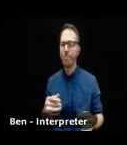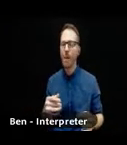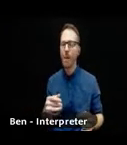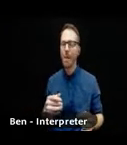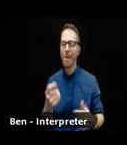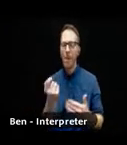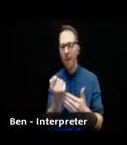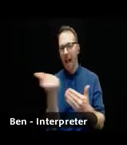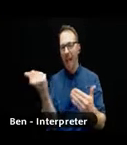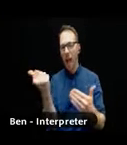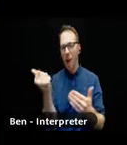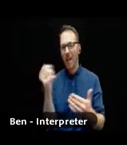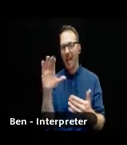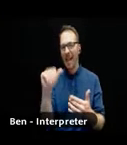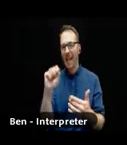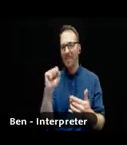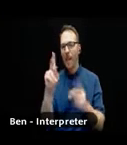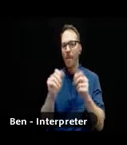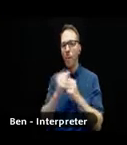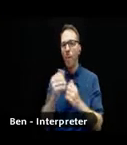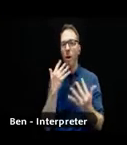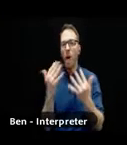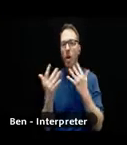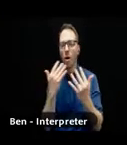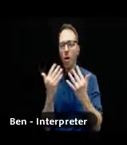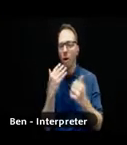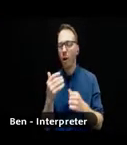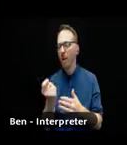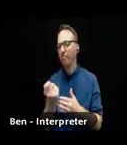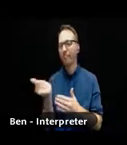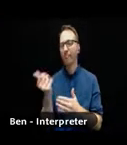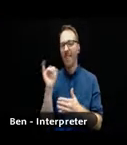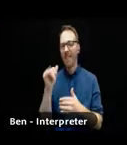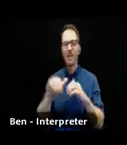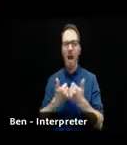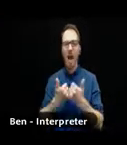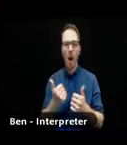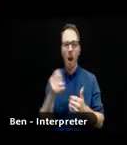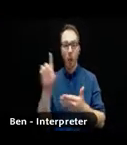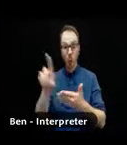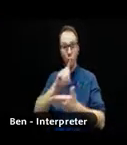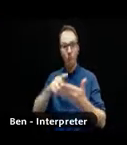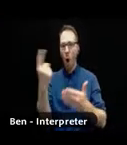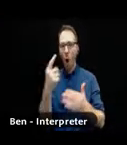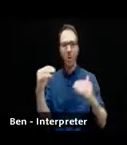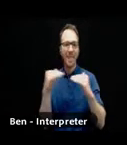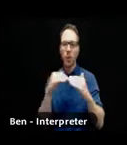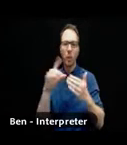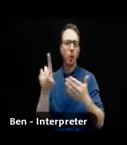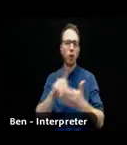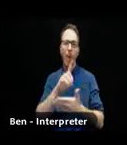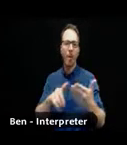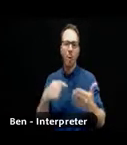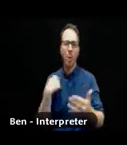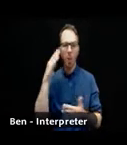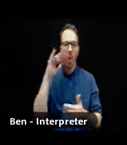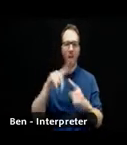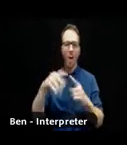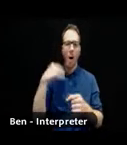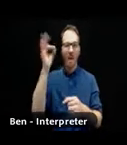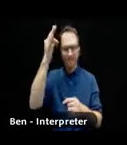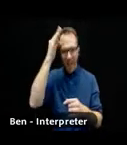cut out cases of folks of color. Right, that is the way that discretion always equals discrimination. We know that from our federal